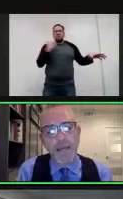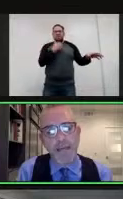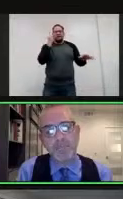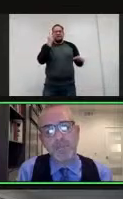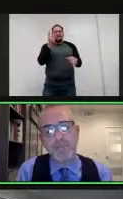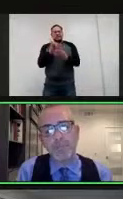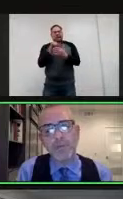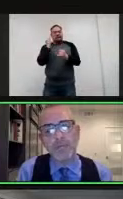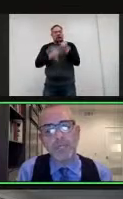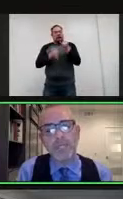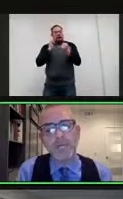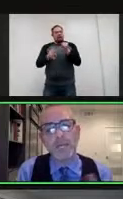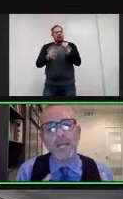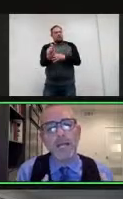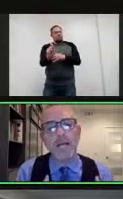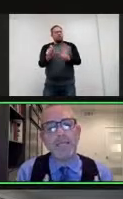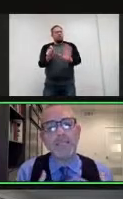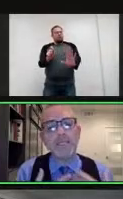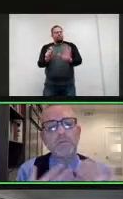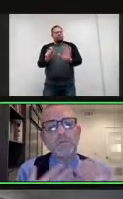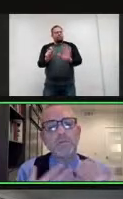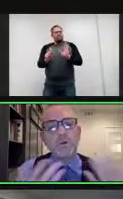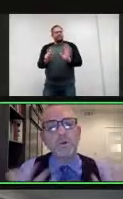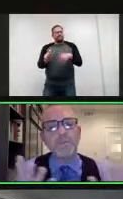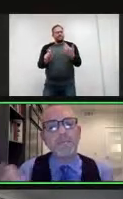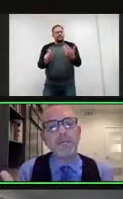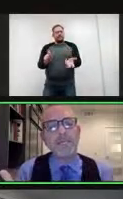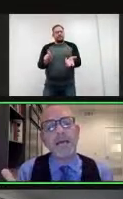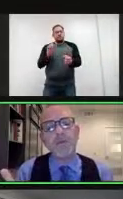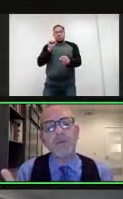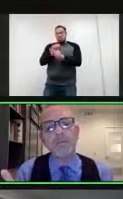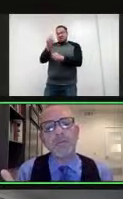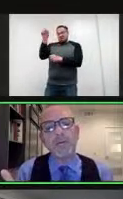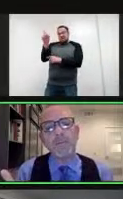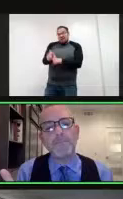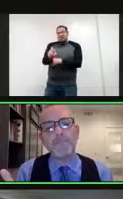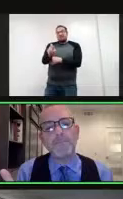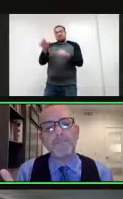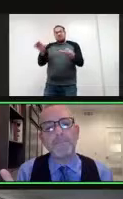in the last bullet point is there work to be done to actually